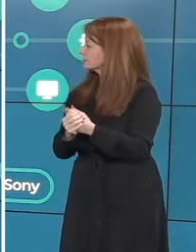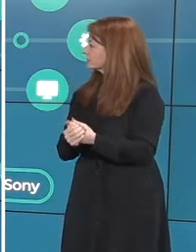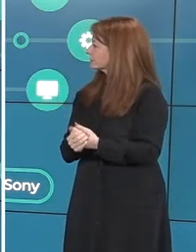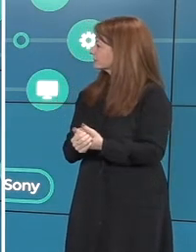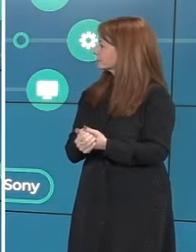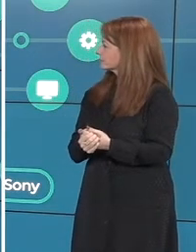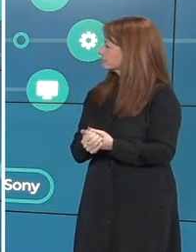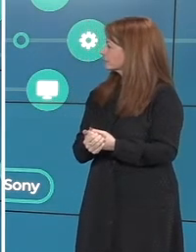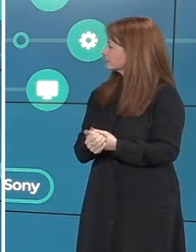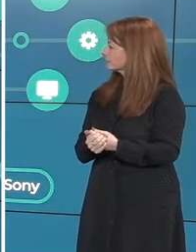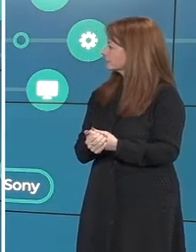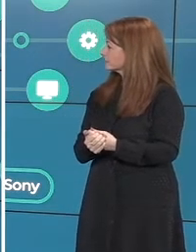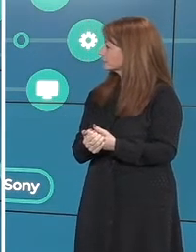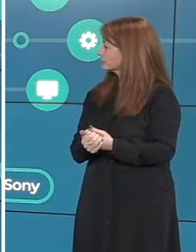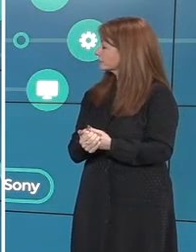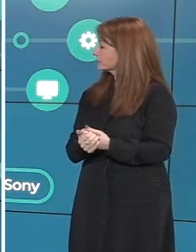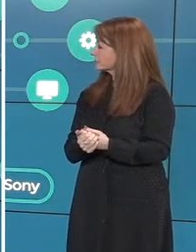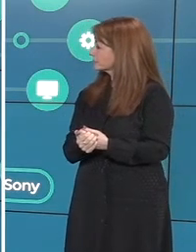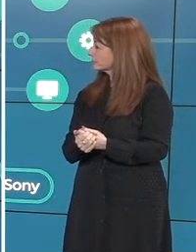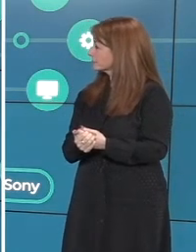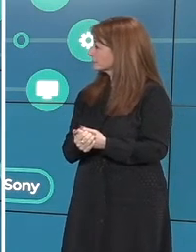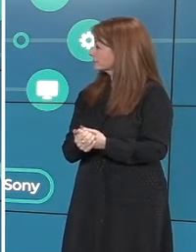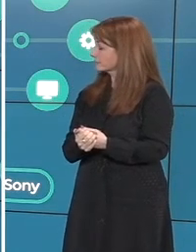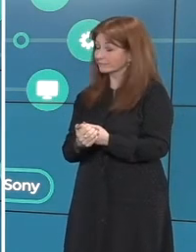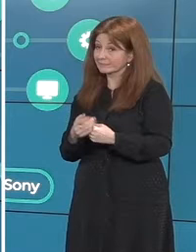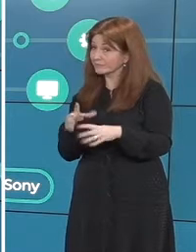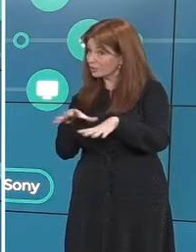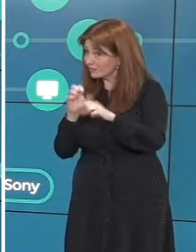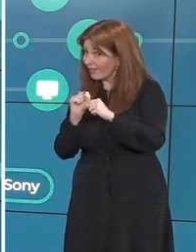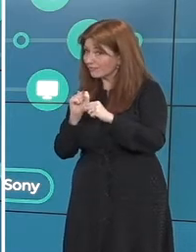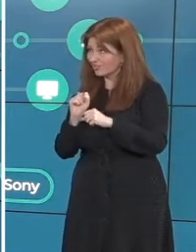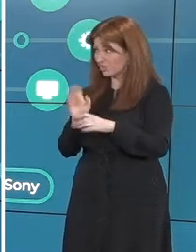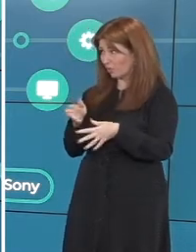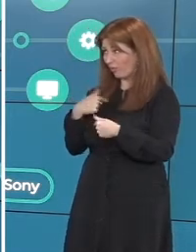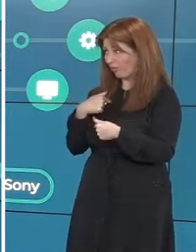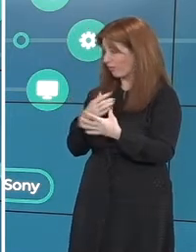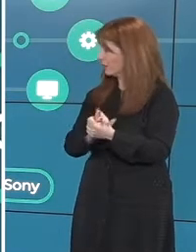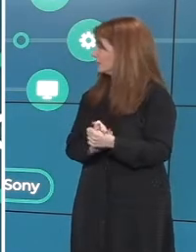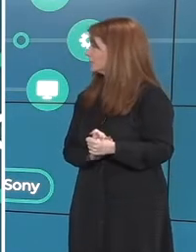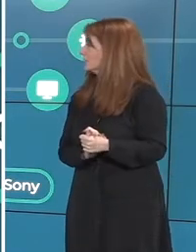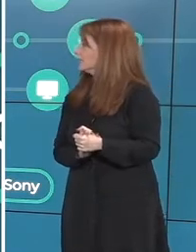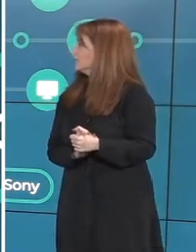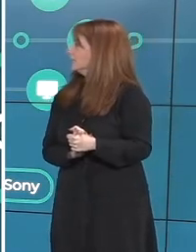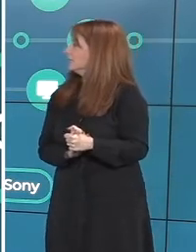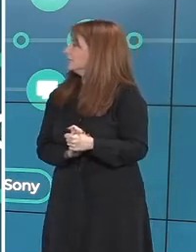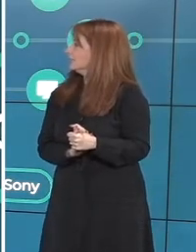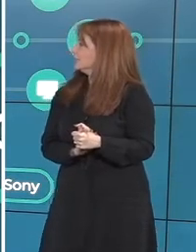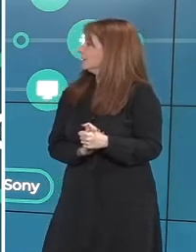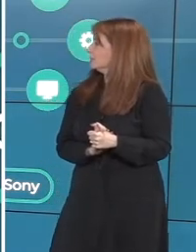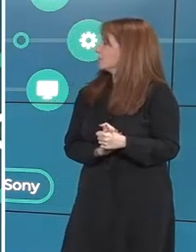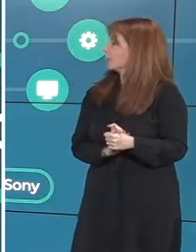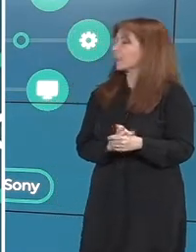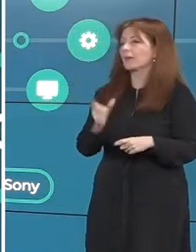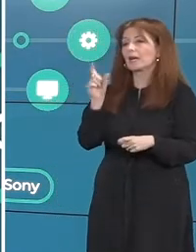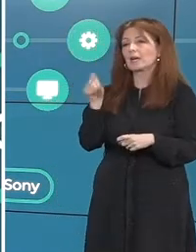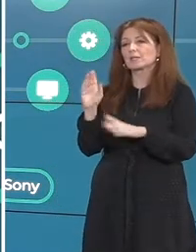all. So, Chris, do you want to jump in? You sure? Go first. Okay. I'll remember the question. The customer service